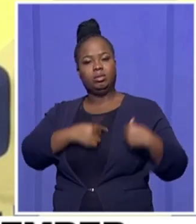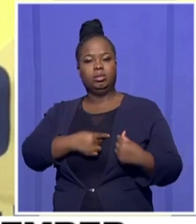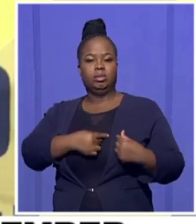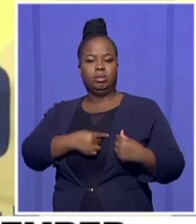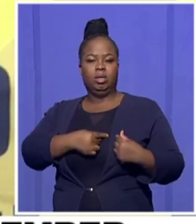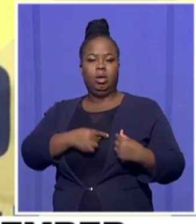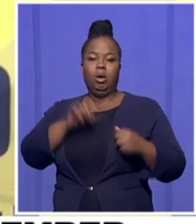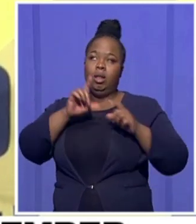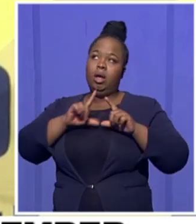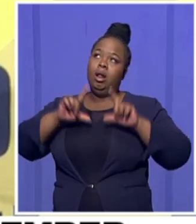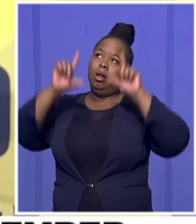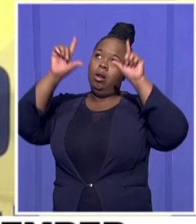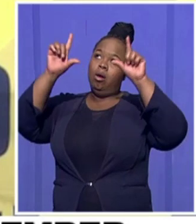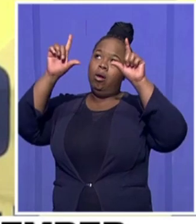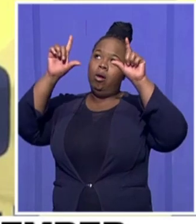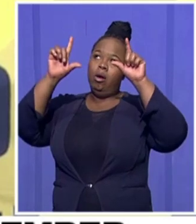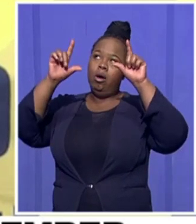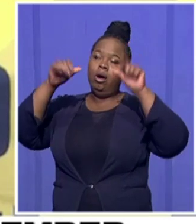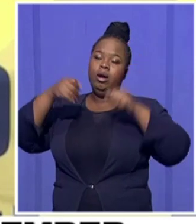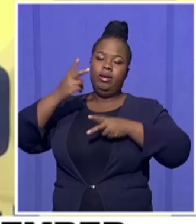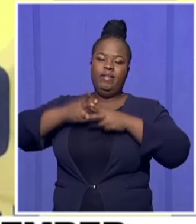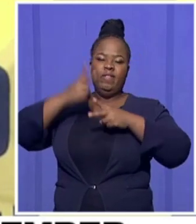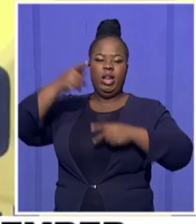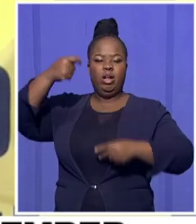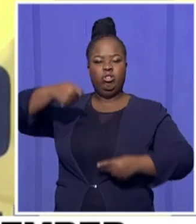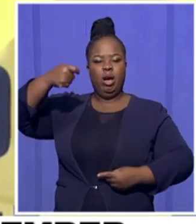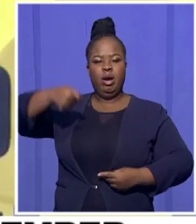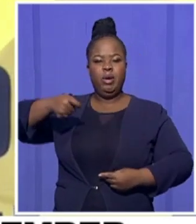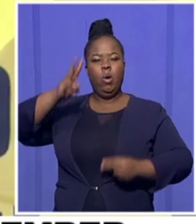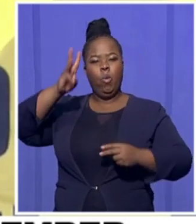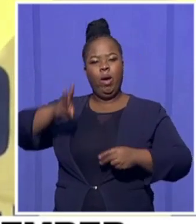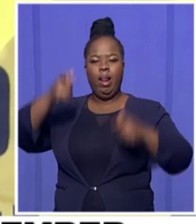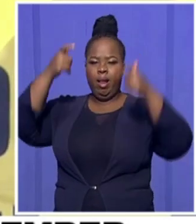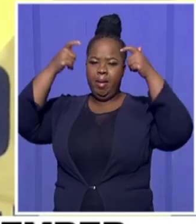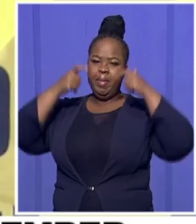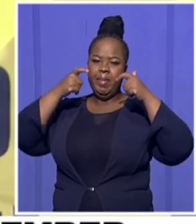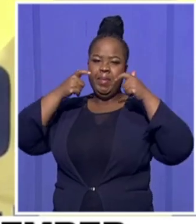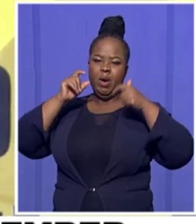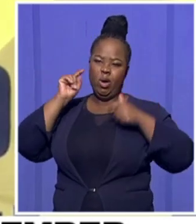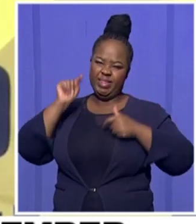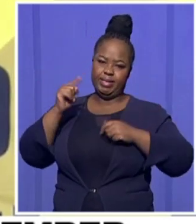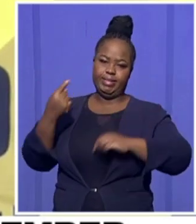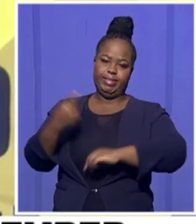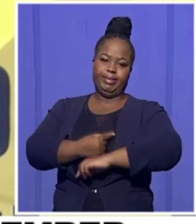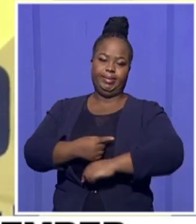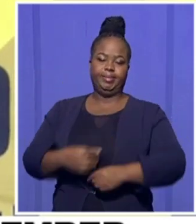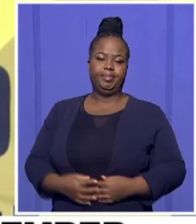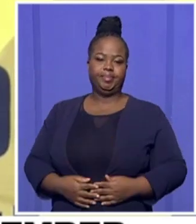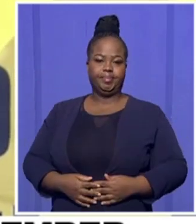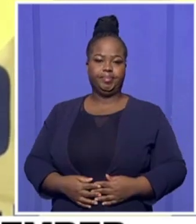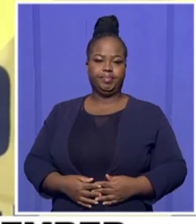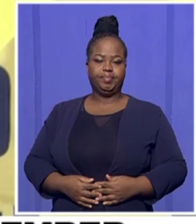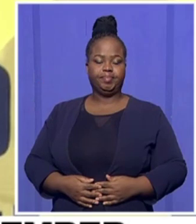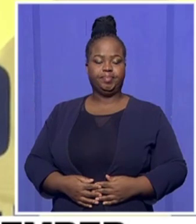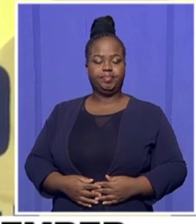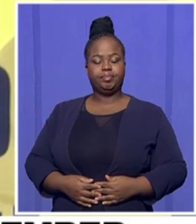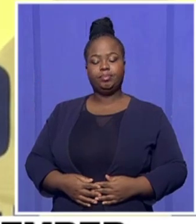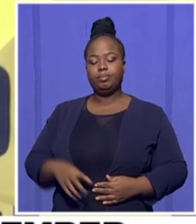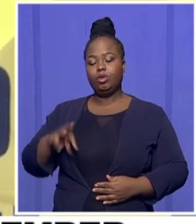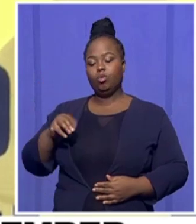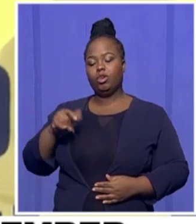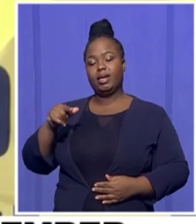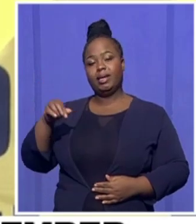the Lord, the righteous judge, shall give to you on that day. The Moerane